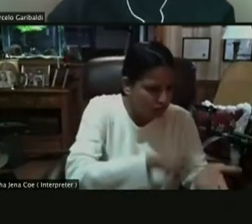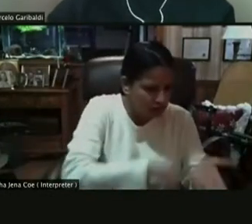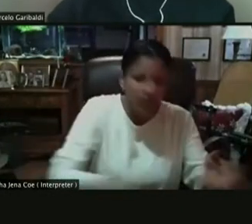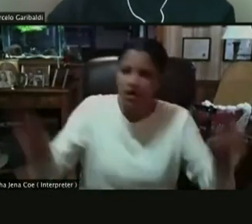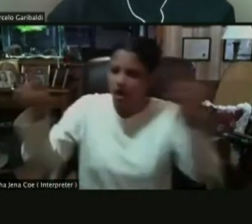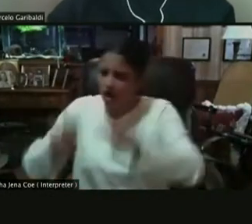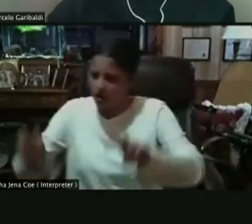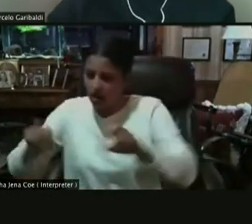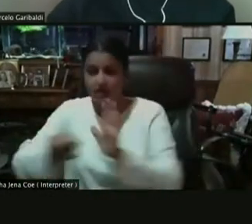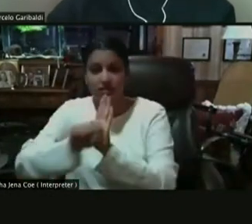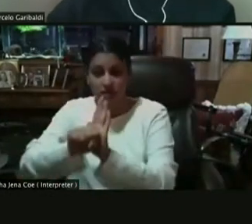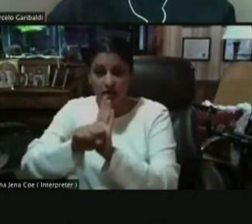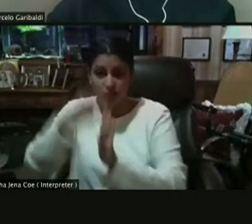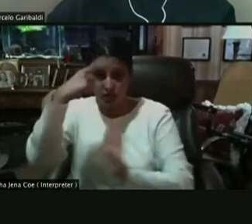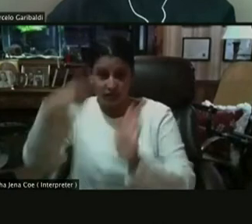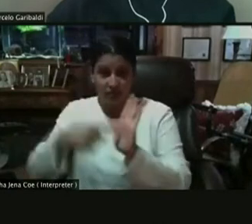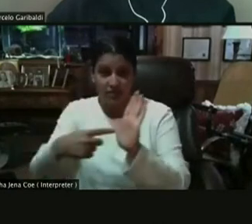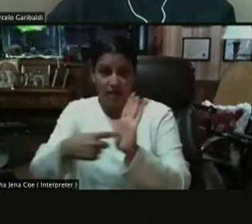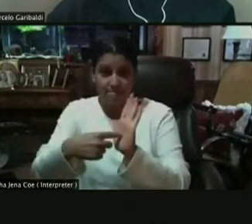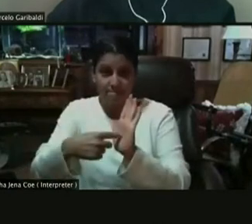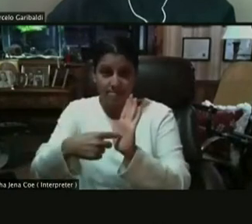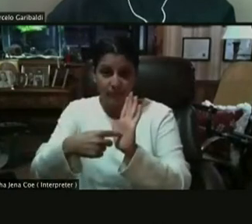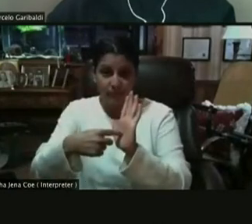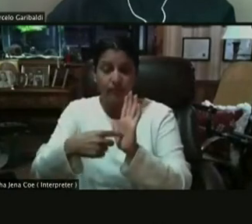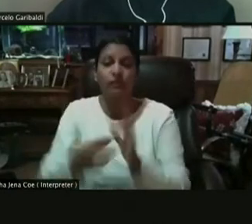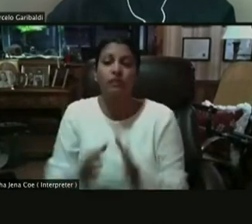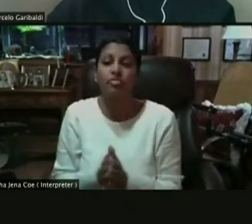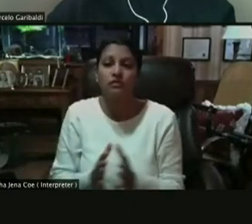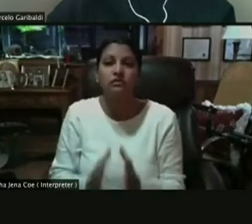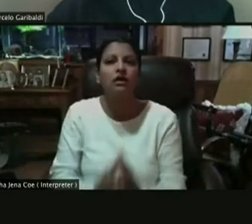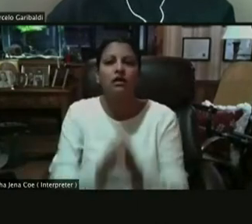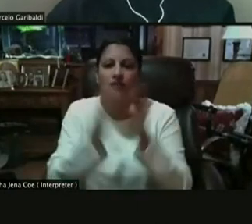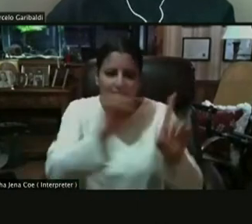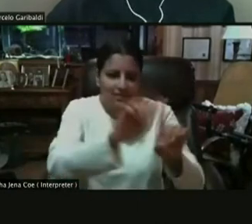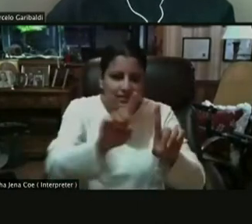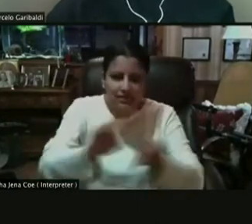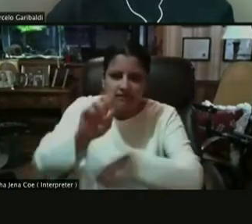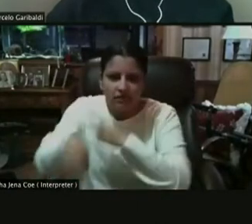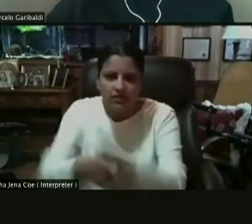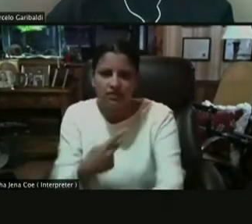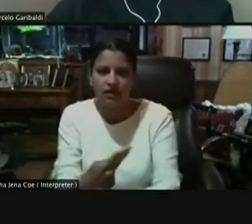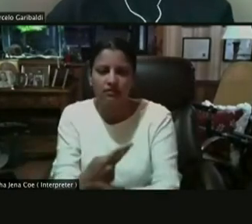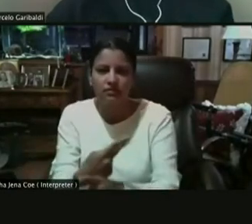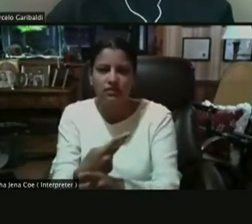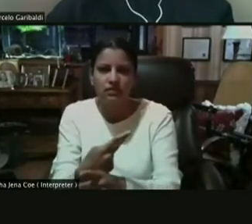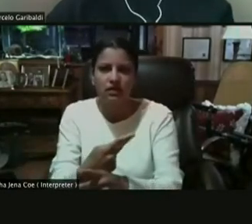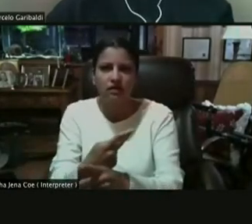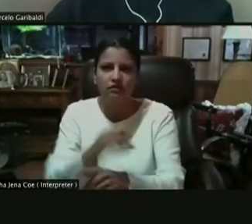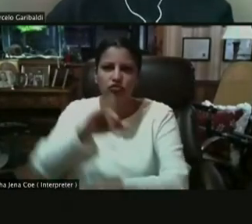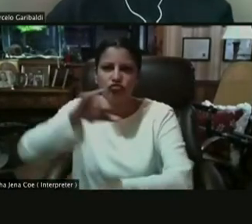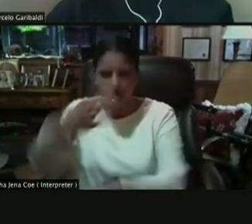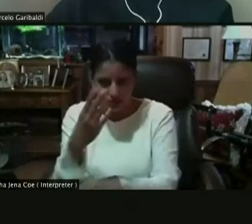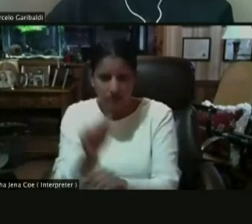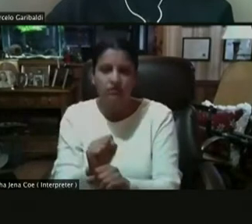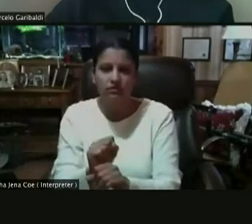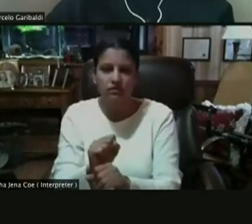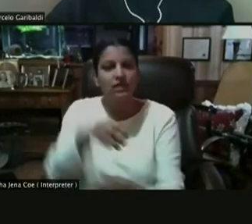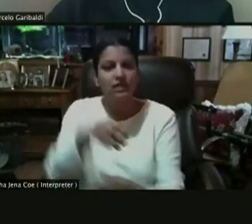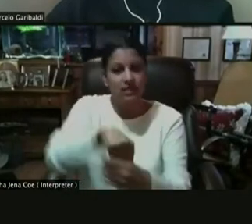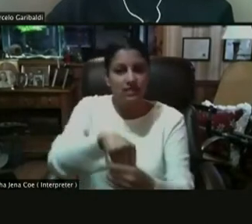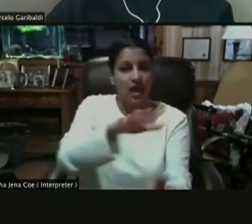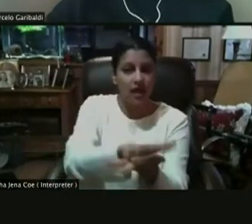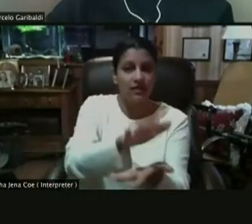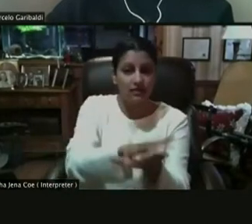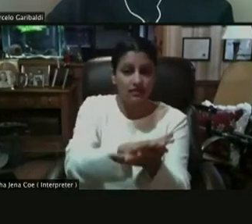samples, for instance. So there's lots and lots of different types of jobs that even just in the